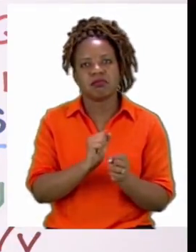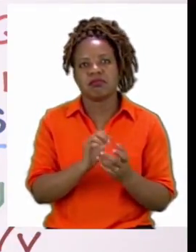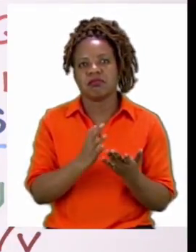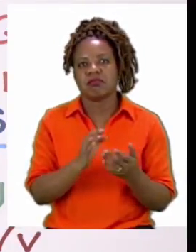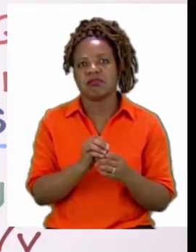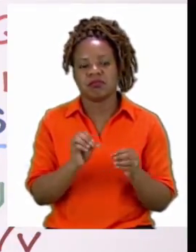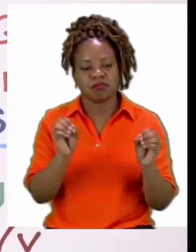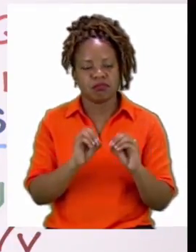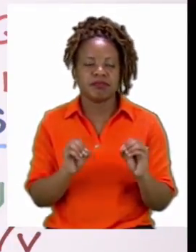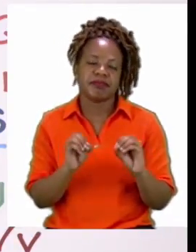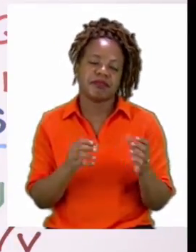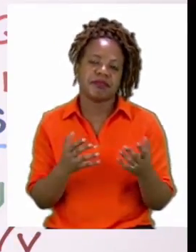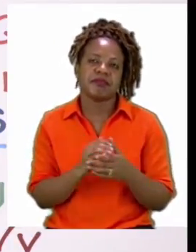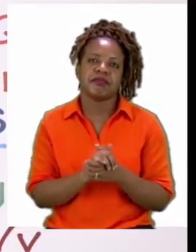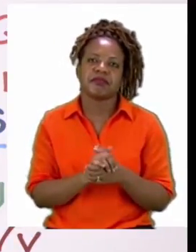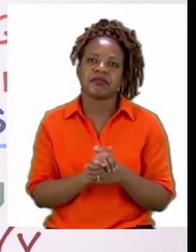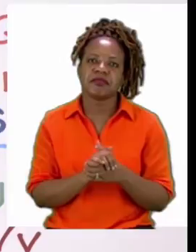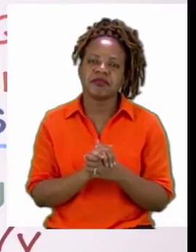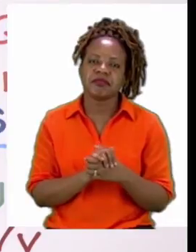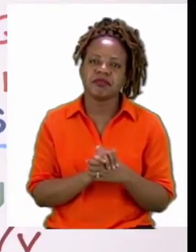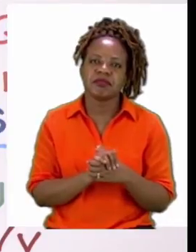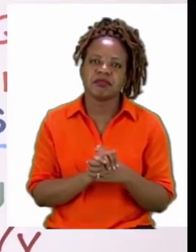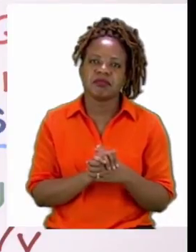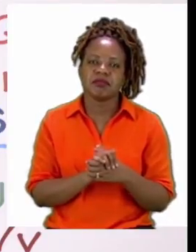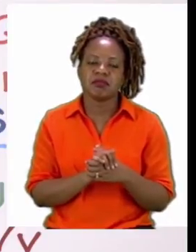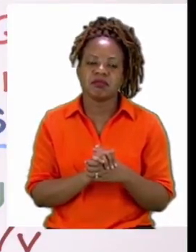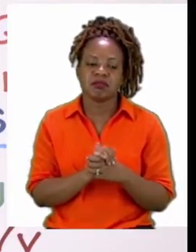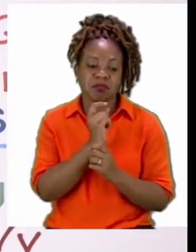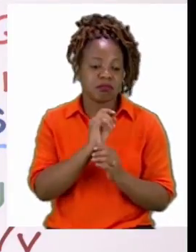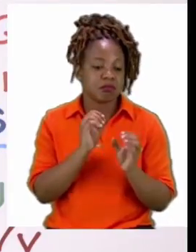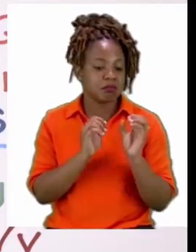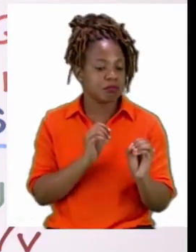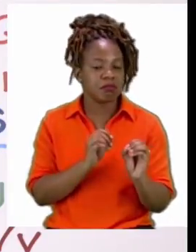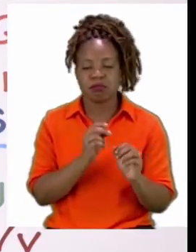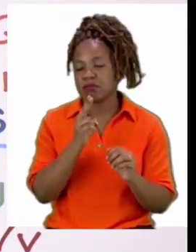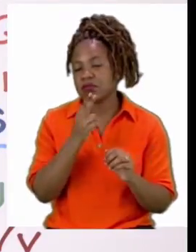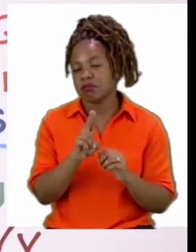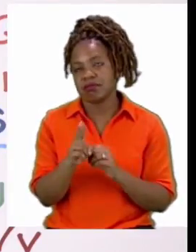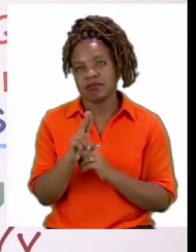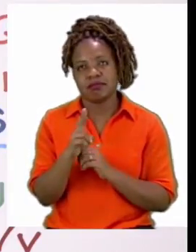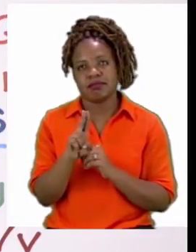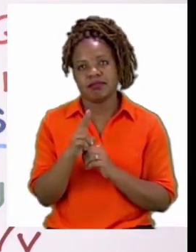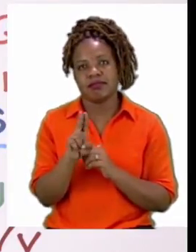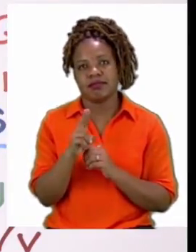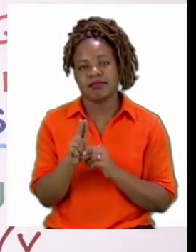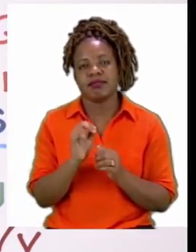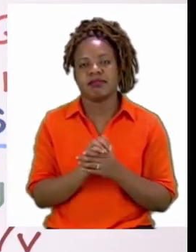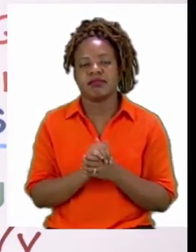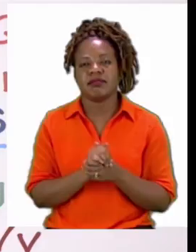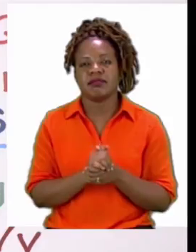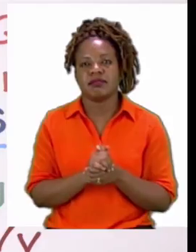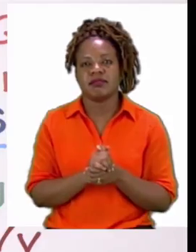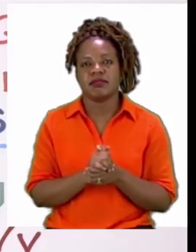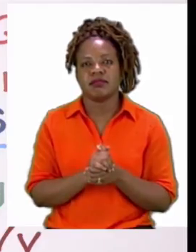is 0. So instead of writing our 0, we are not going to put anything there, which